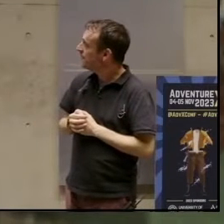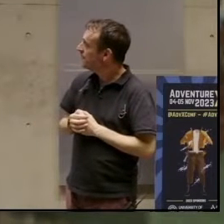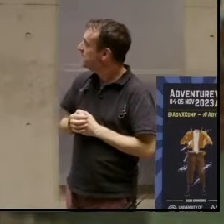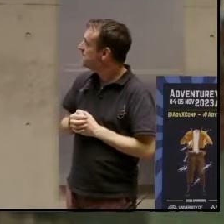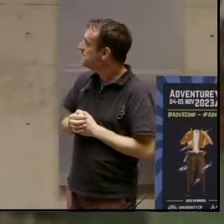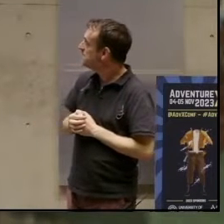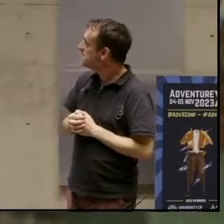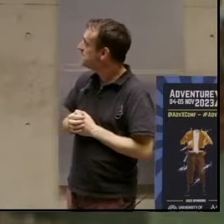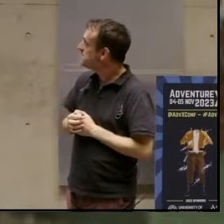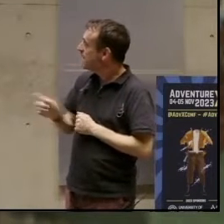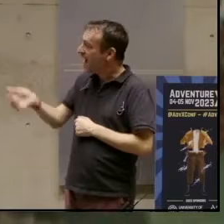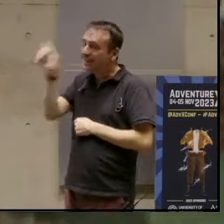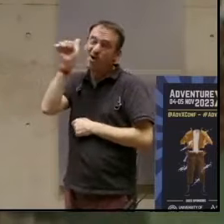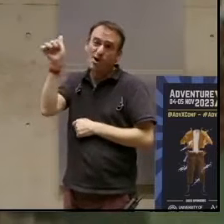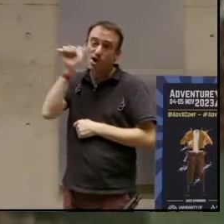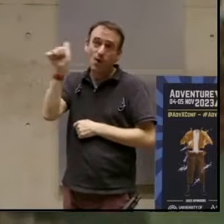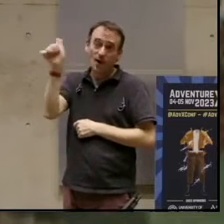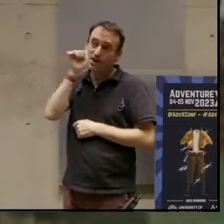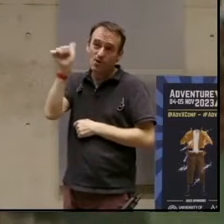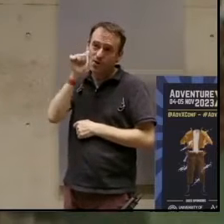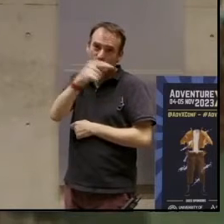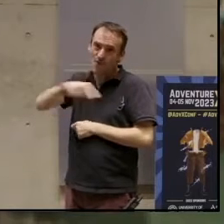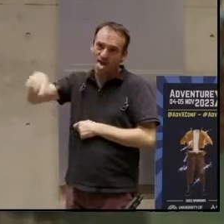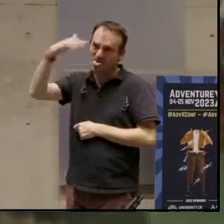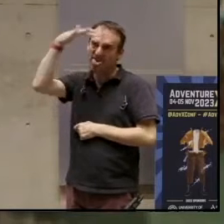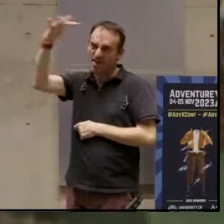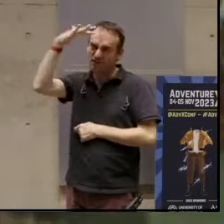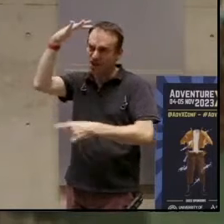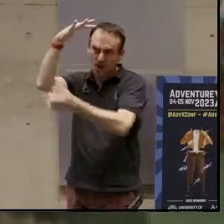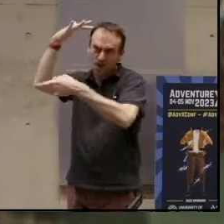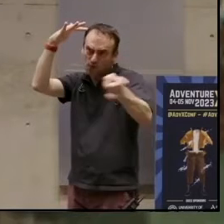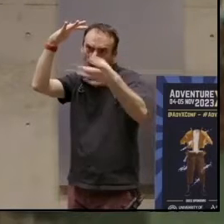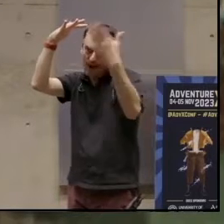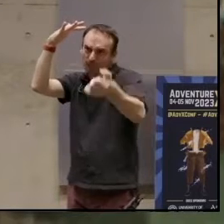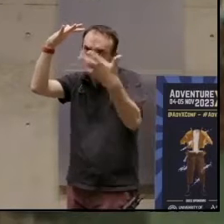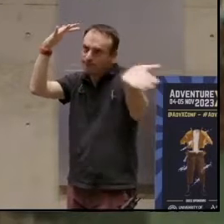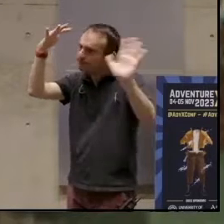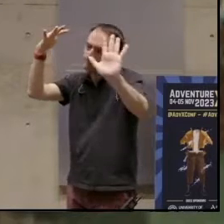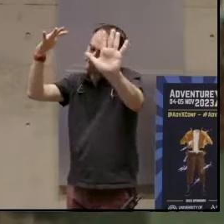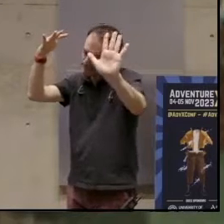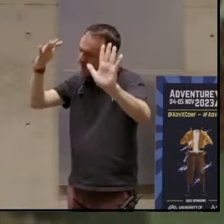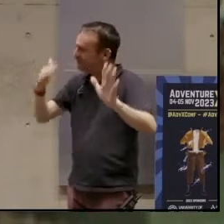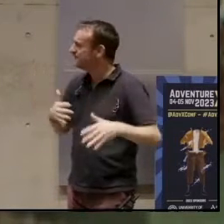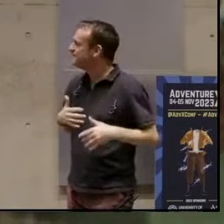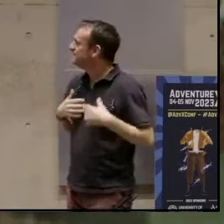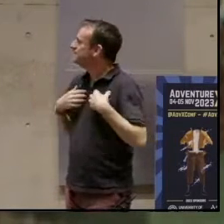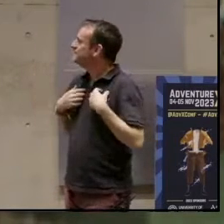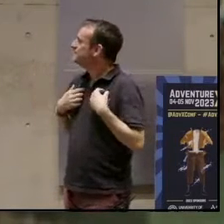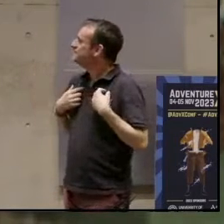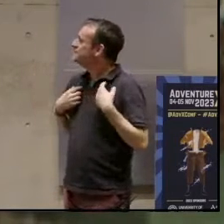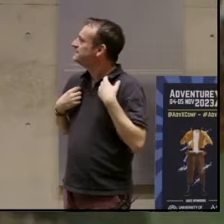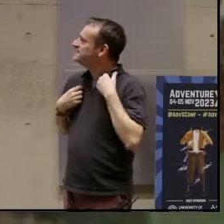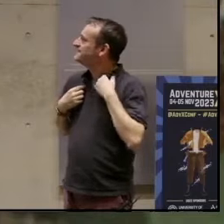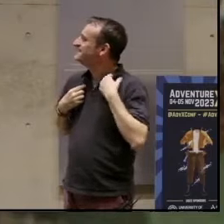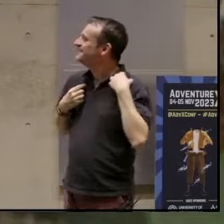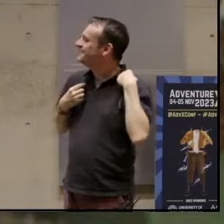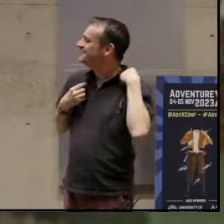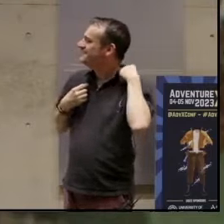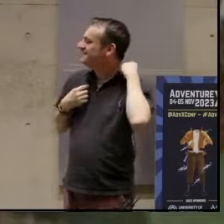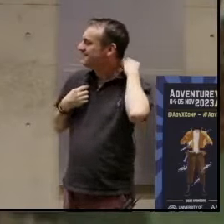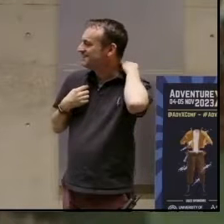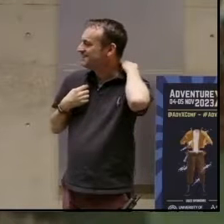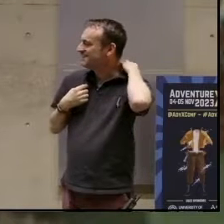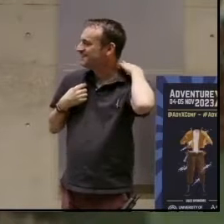know you have a theory. I know you have a theory about what went wrong with Game of Thrones. Spoilers coming up again. All right? But